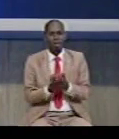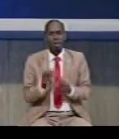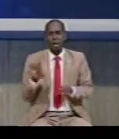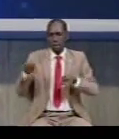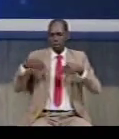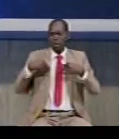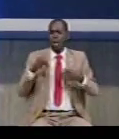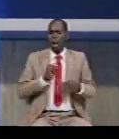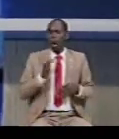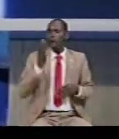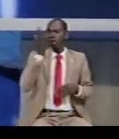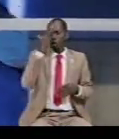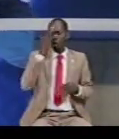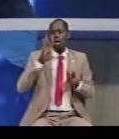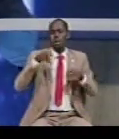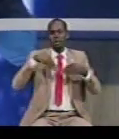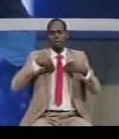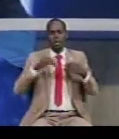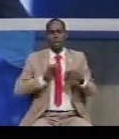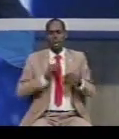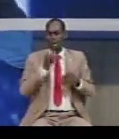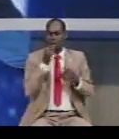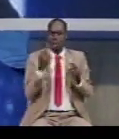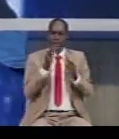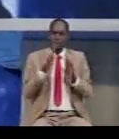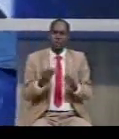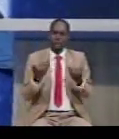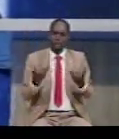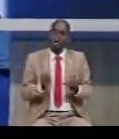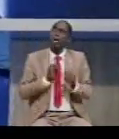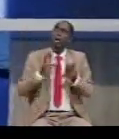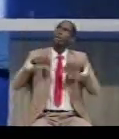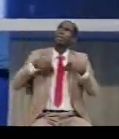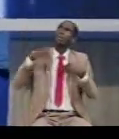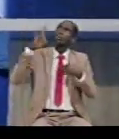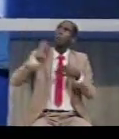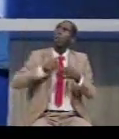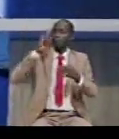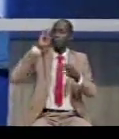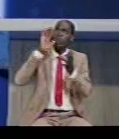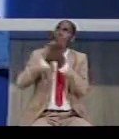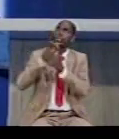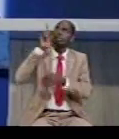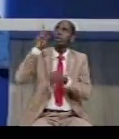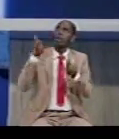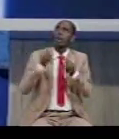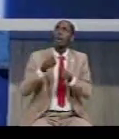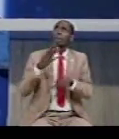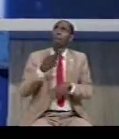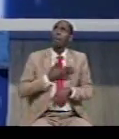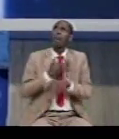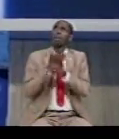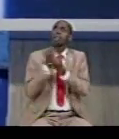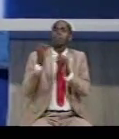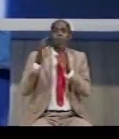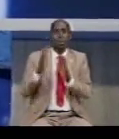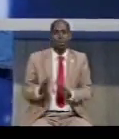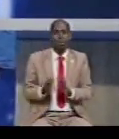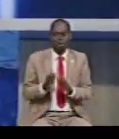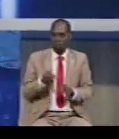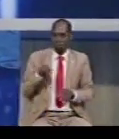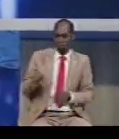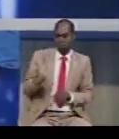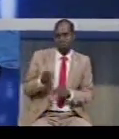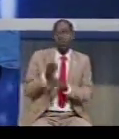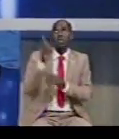know I'm a sinner, but I take you, I accept you, I believe you as my Savior. He